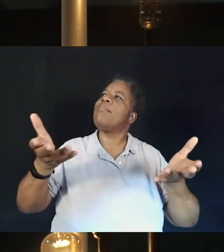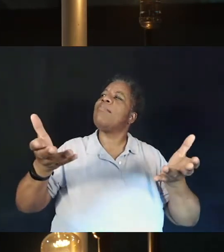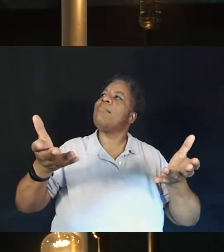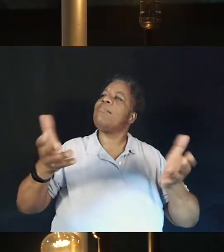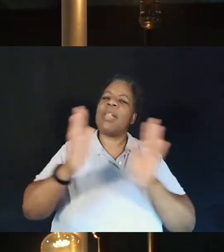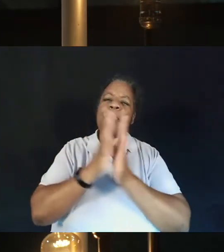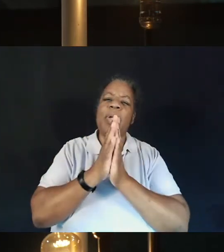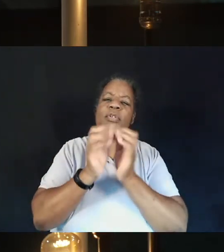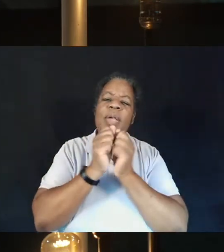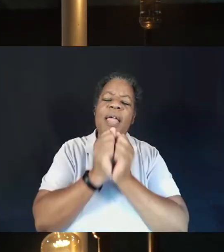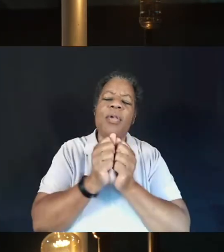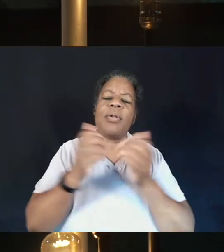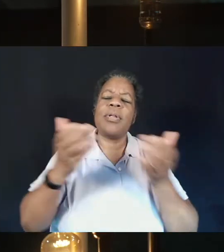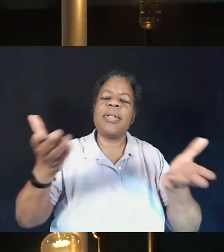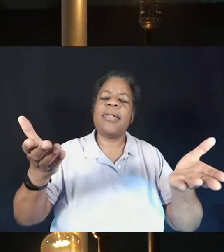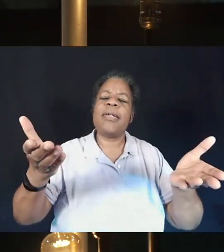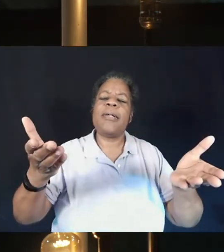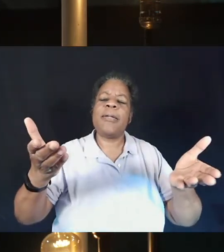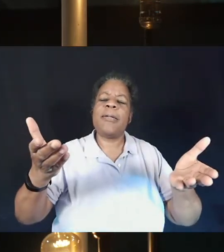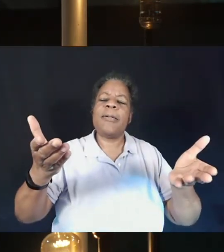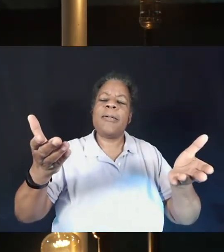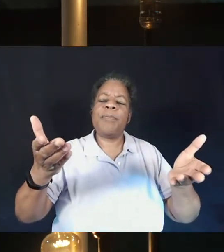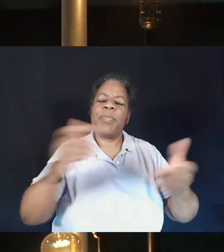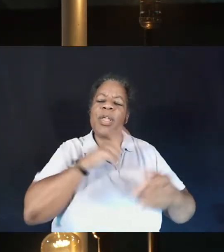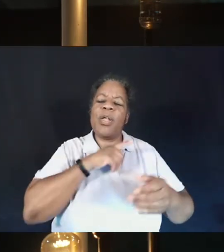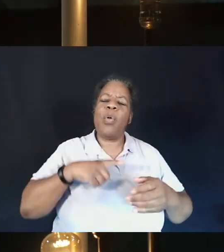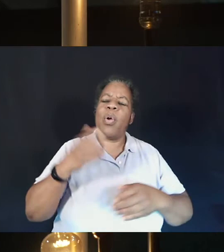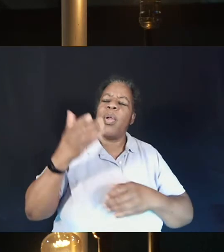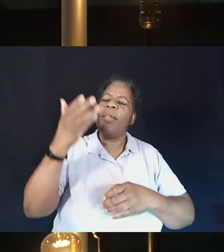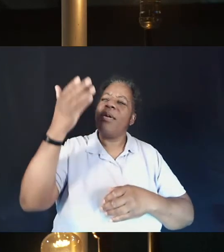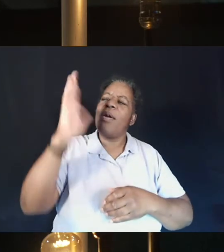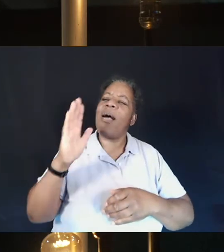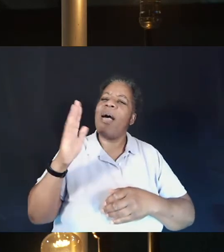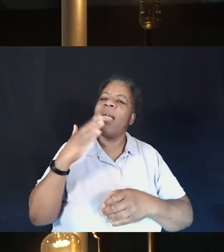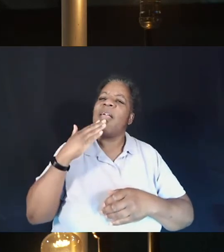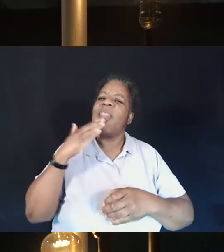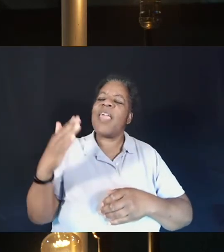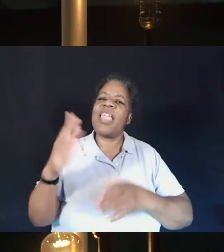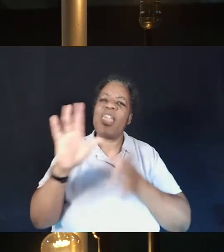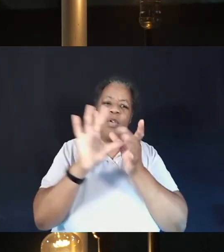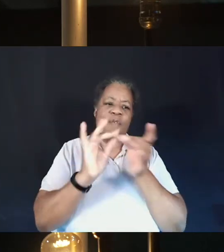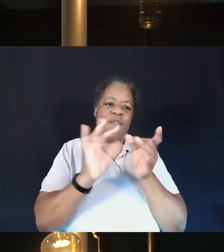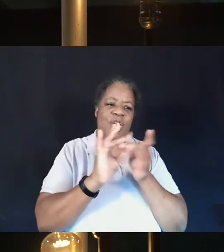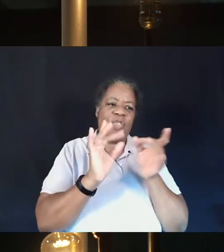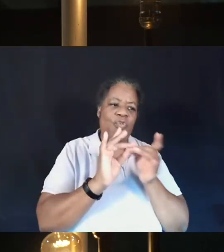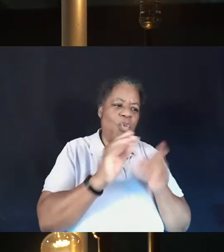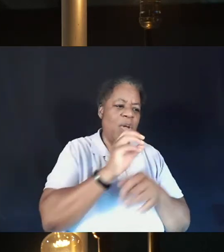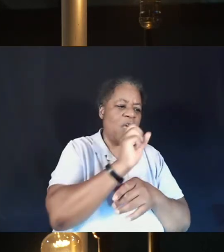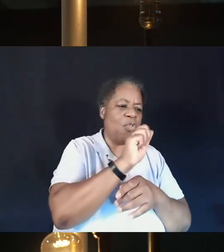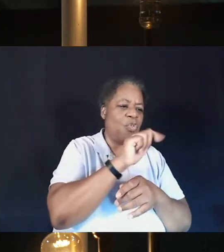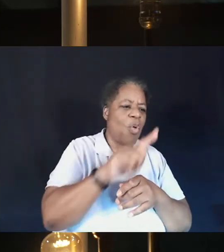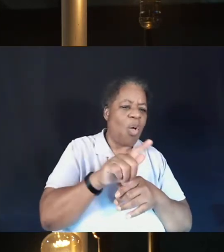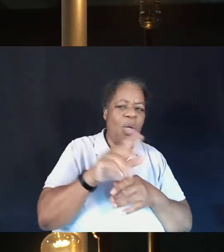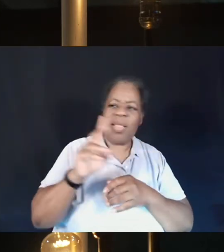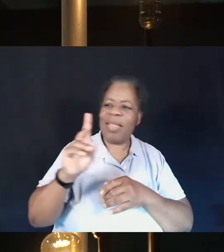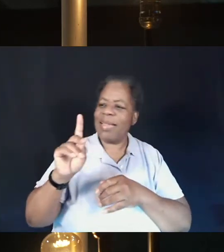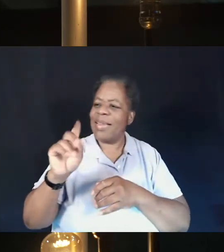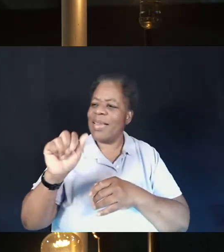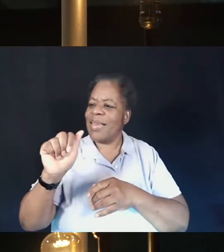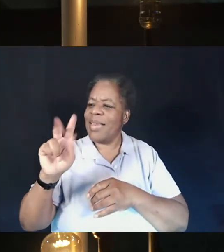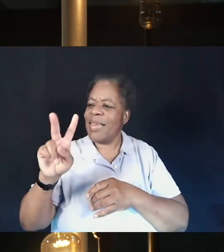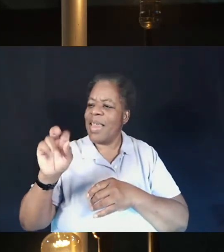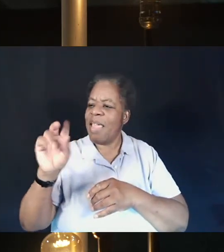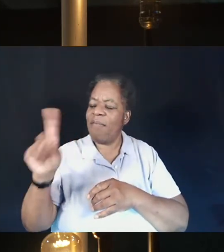Lord God, I thank you for the story and illustration of both Saul and David. There's so